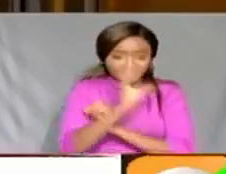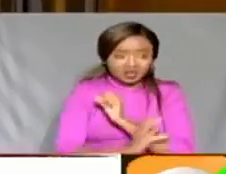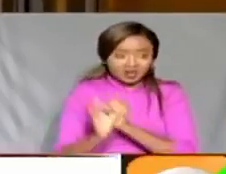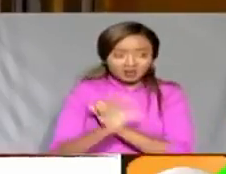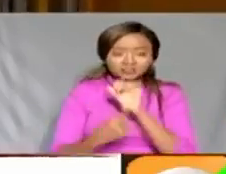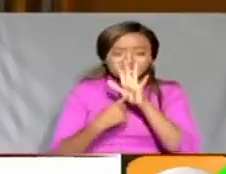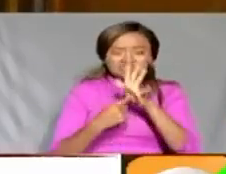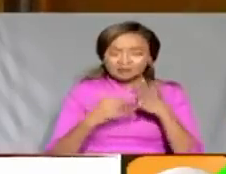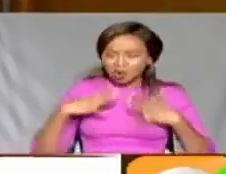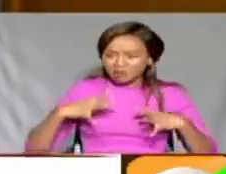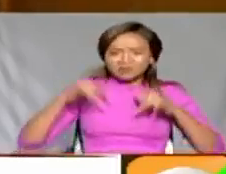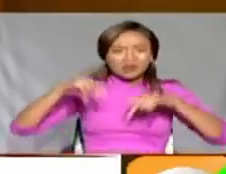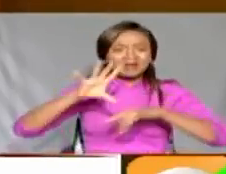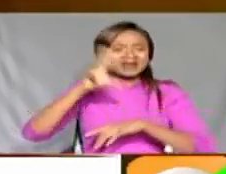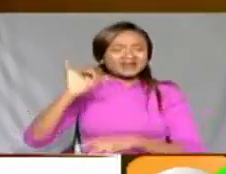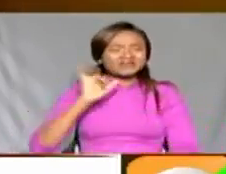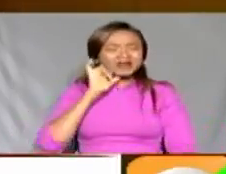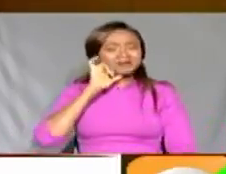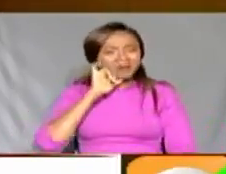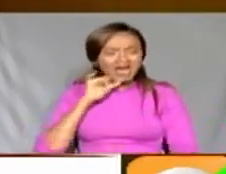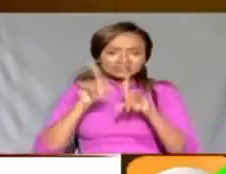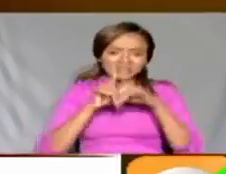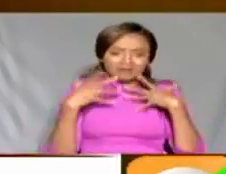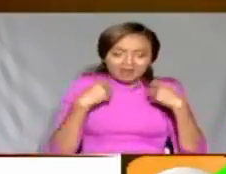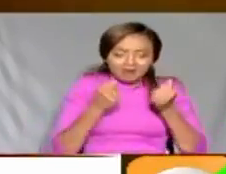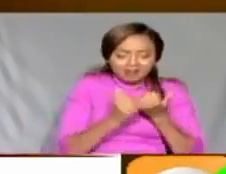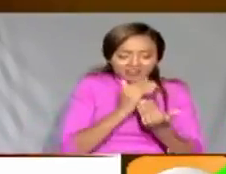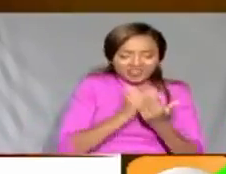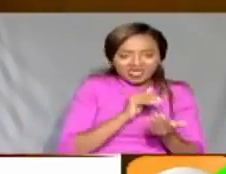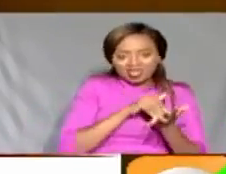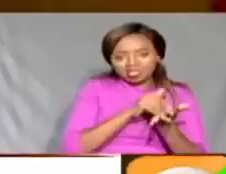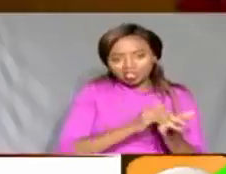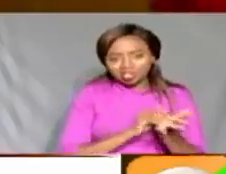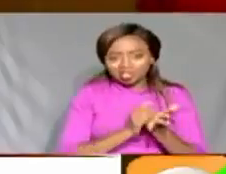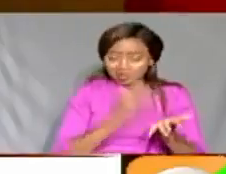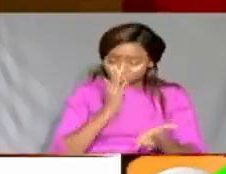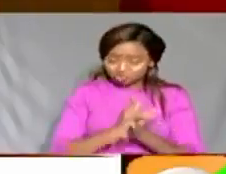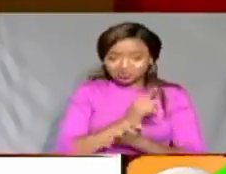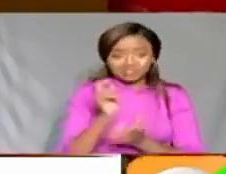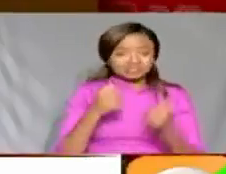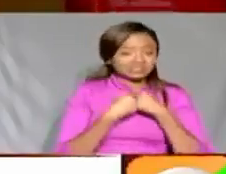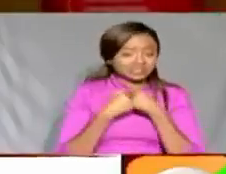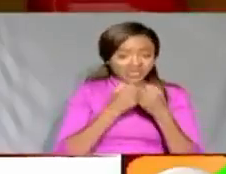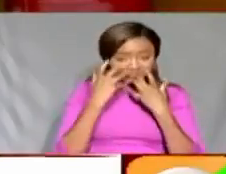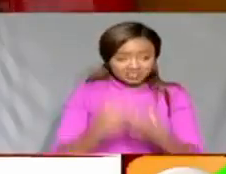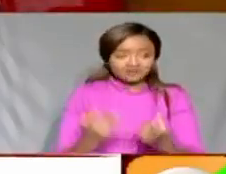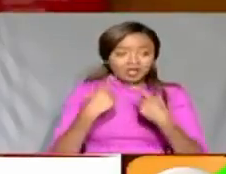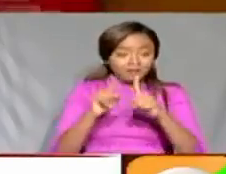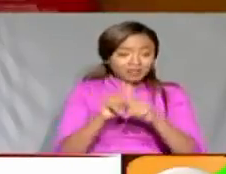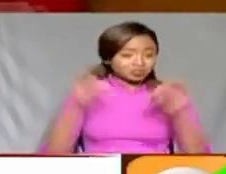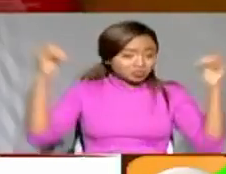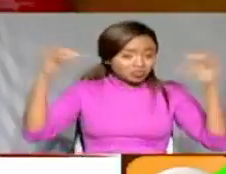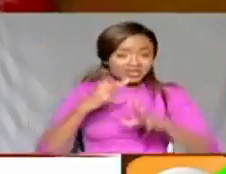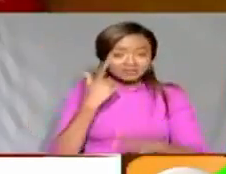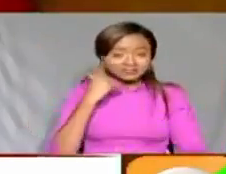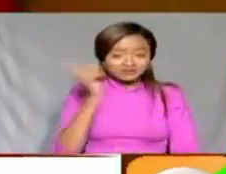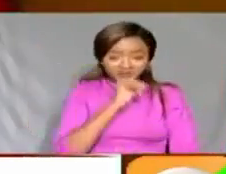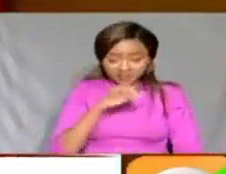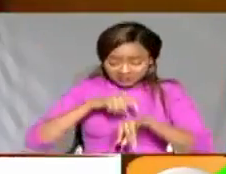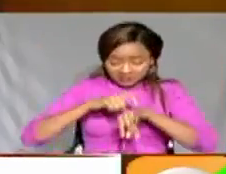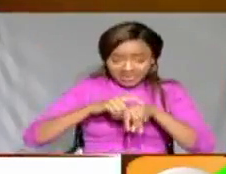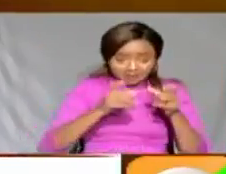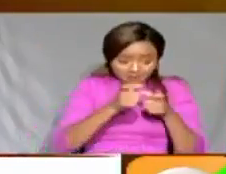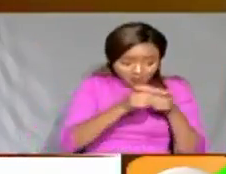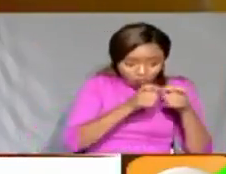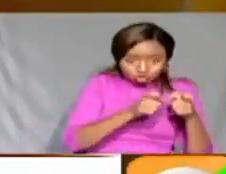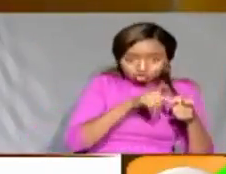as overcrowding and poor healthcare facilities, will prove the ultimate test. However, it's clear that containing this virus